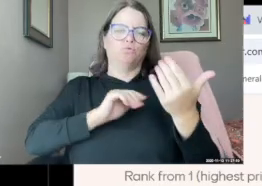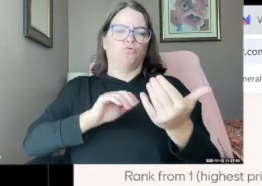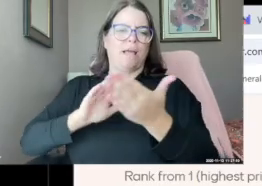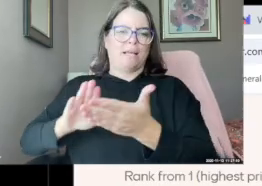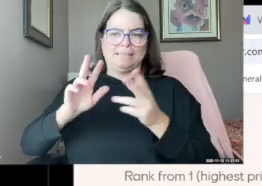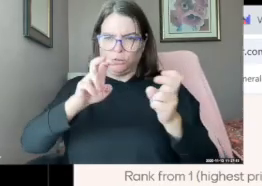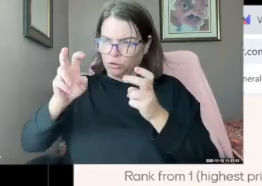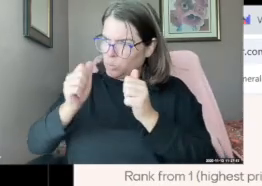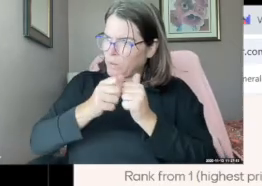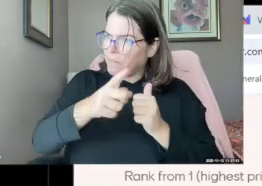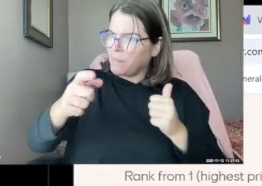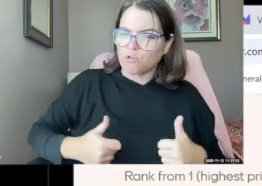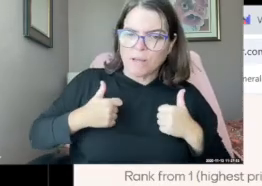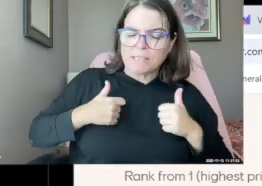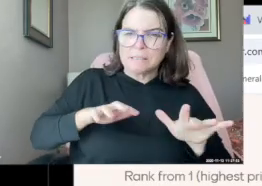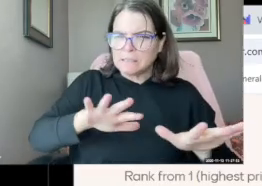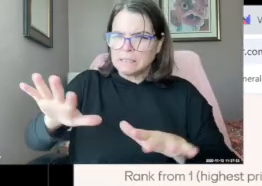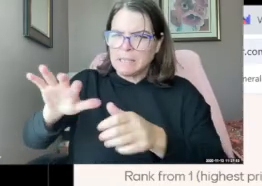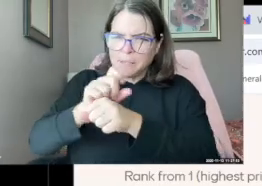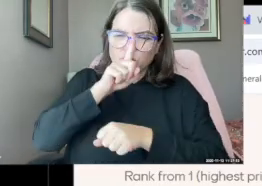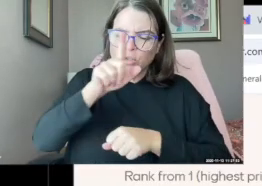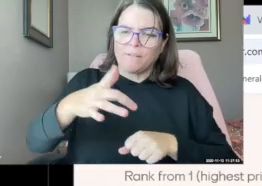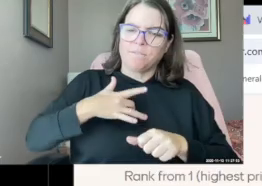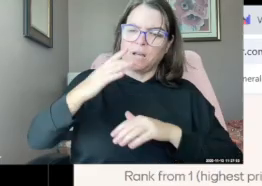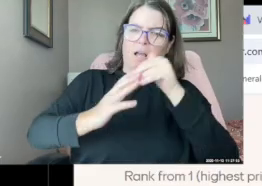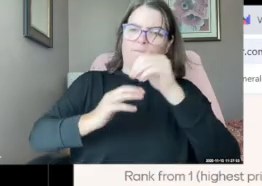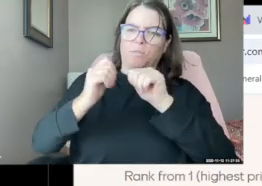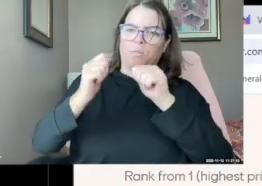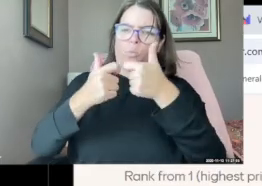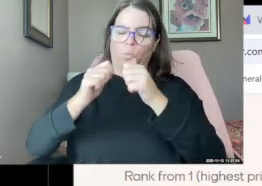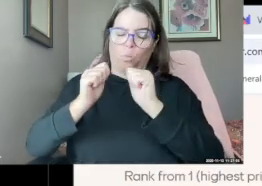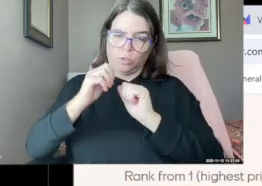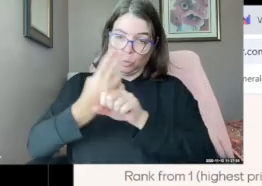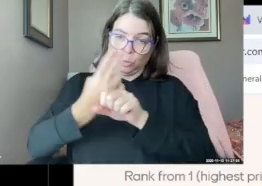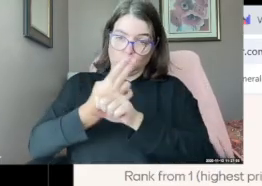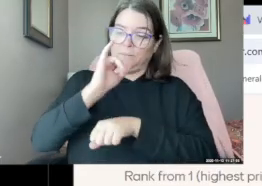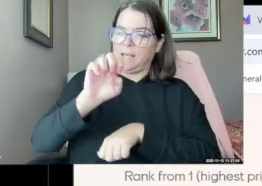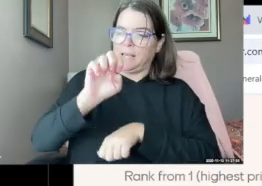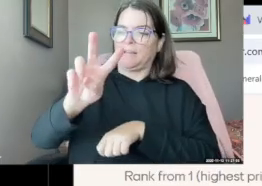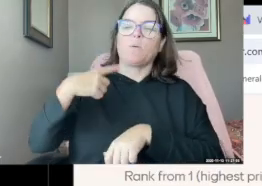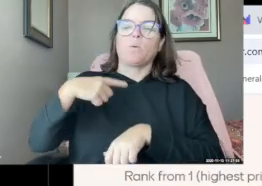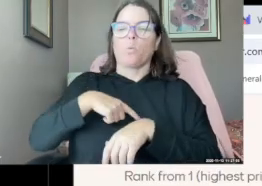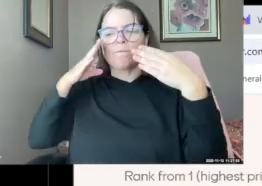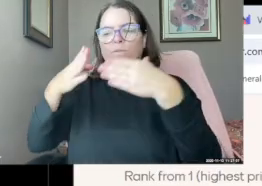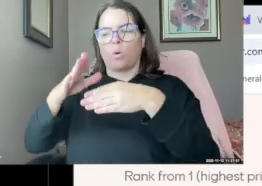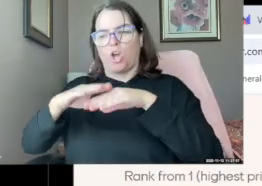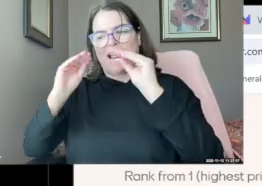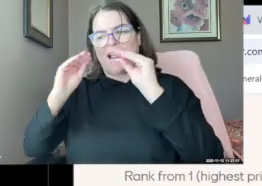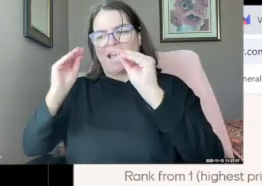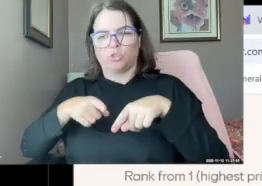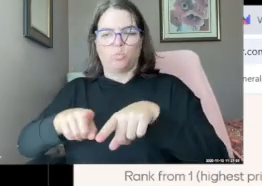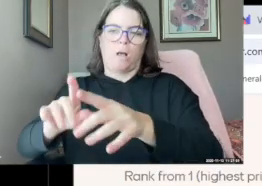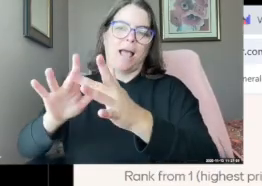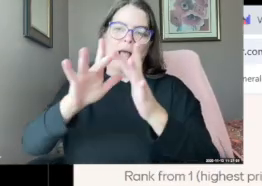some point. It's very easy to address issues with residents and make them a lot more comfortable with